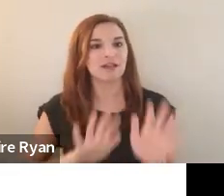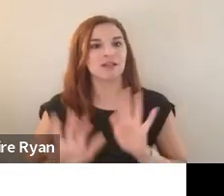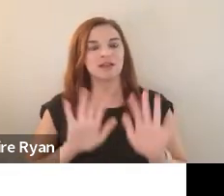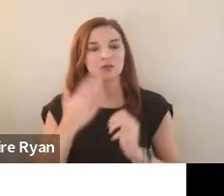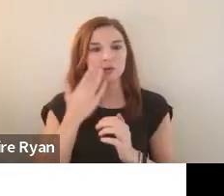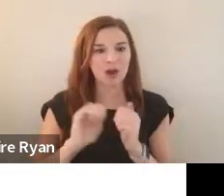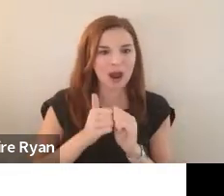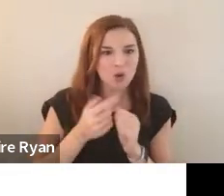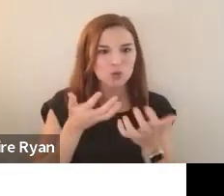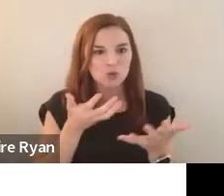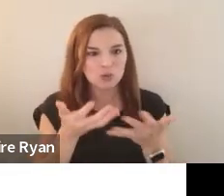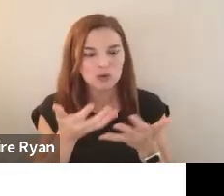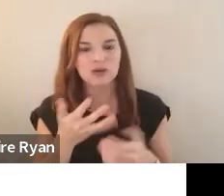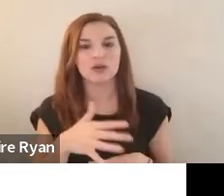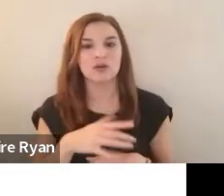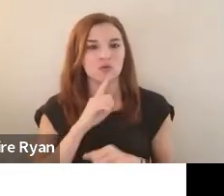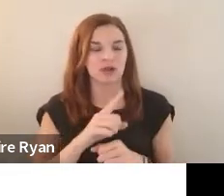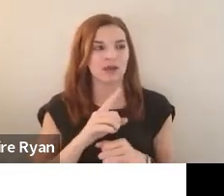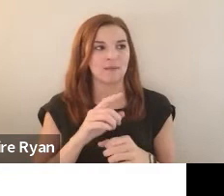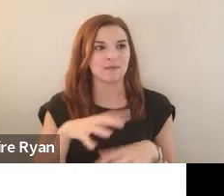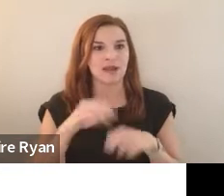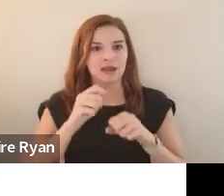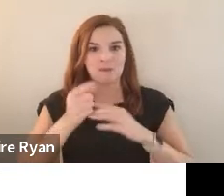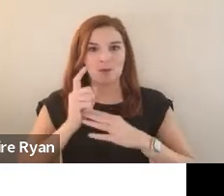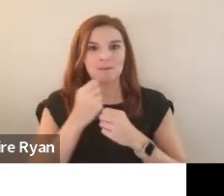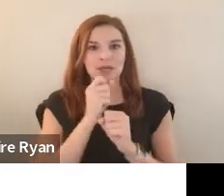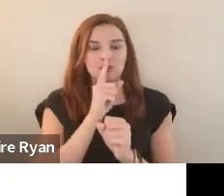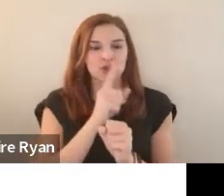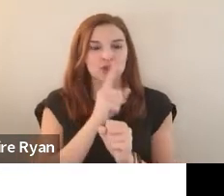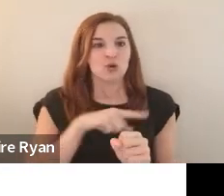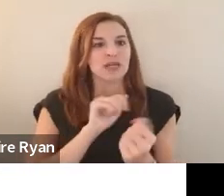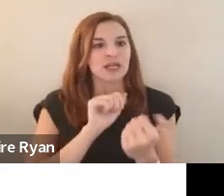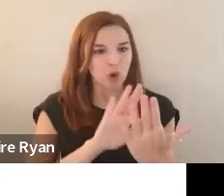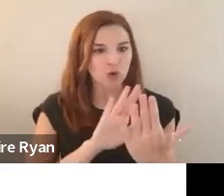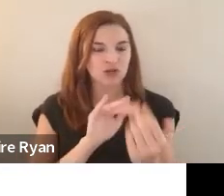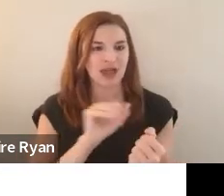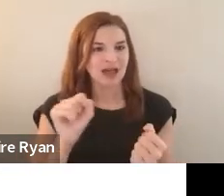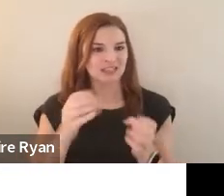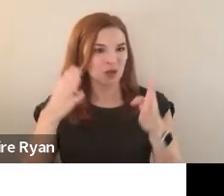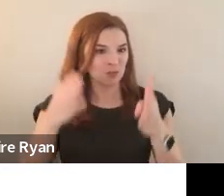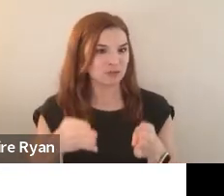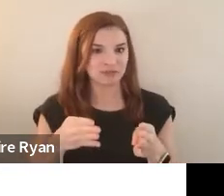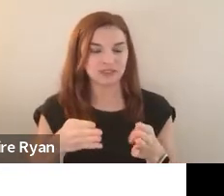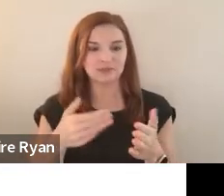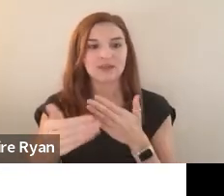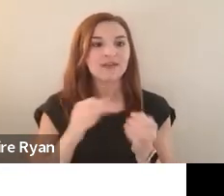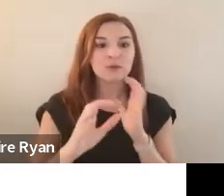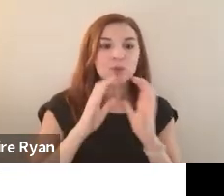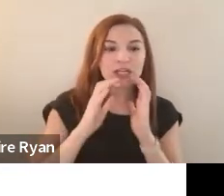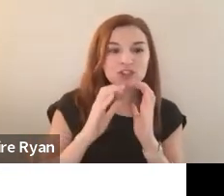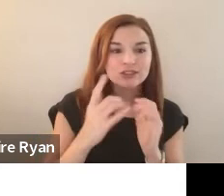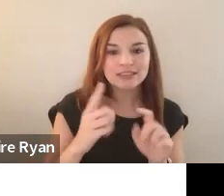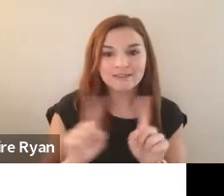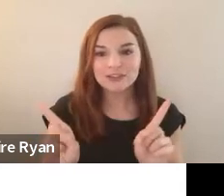and it may be the first time that you meet a deaf person, you're unsure of how to engage. but take a moment to make sure that